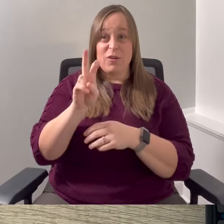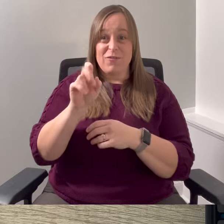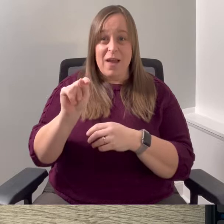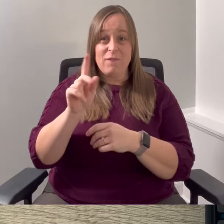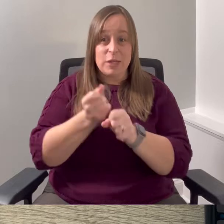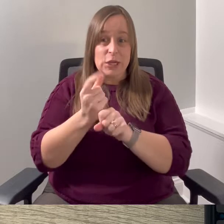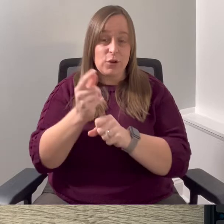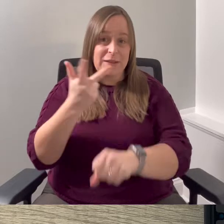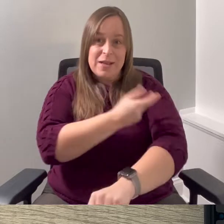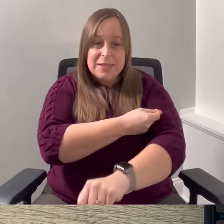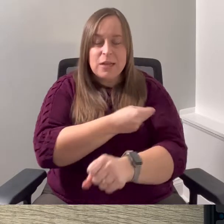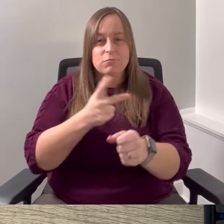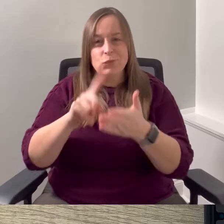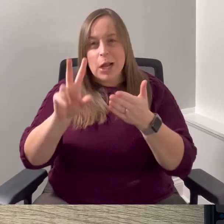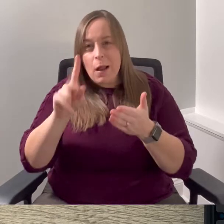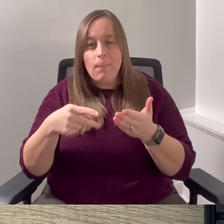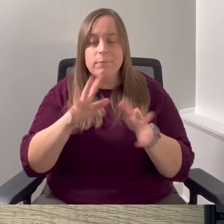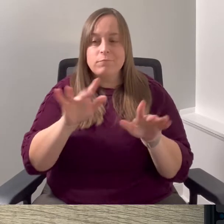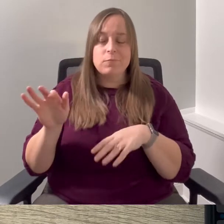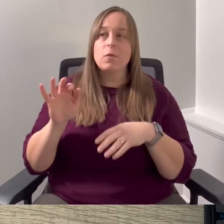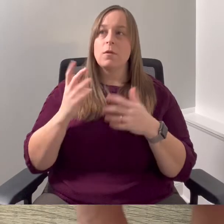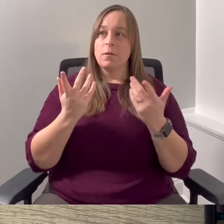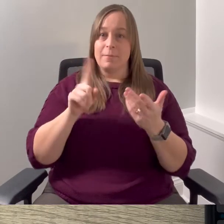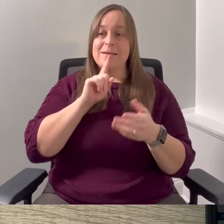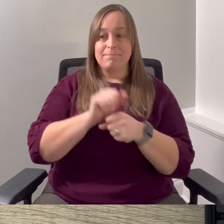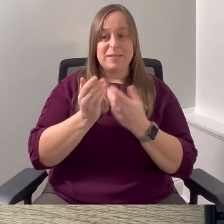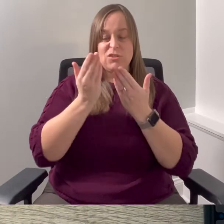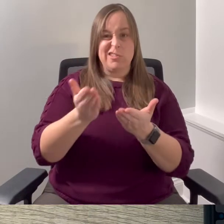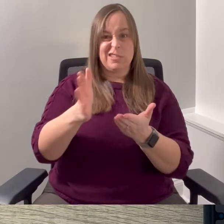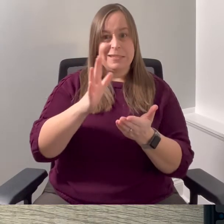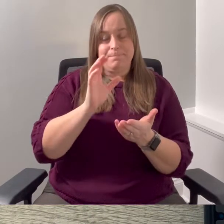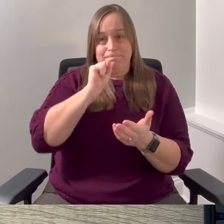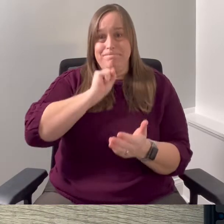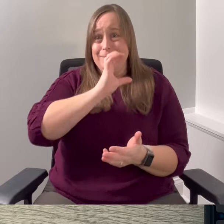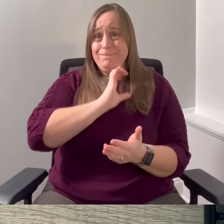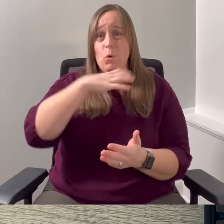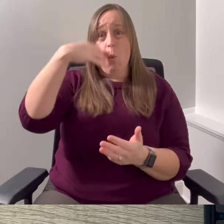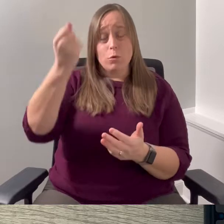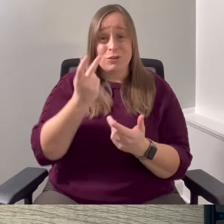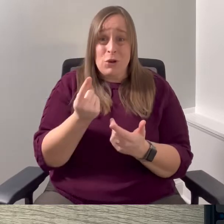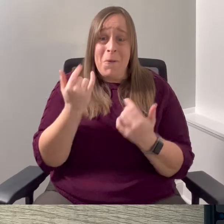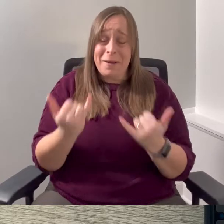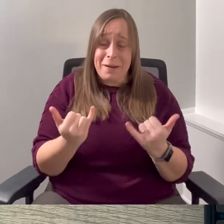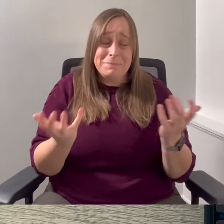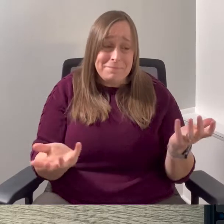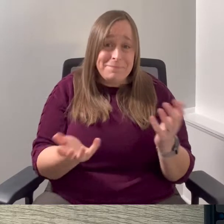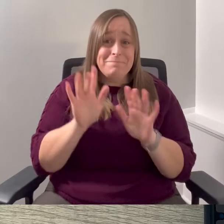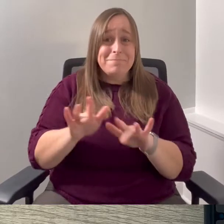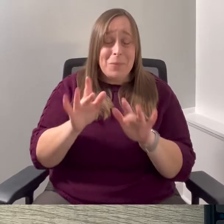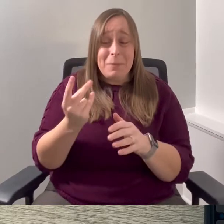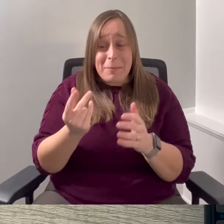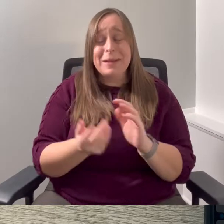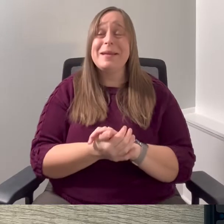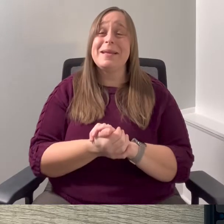and checkup, and they suggested, since now she's a senior dog, poor puppy, that she